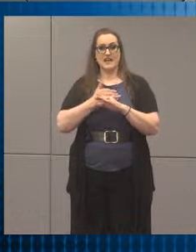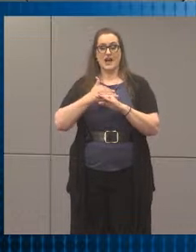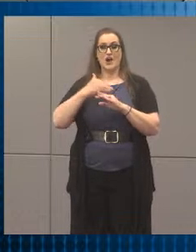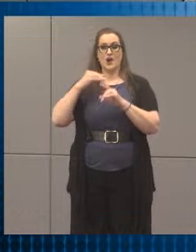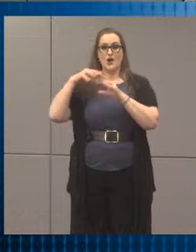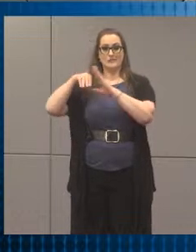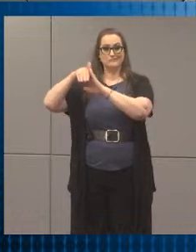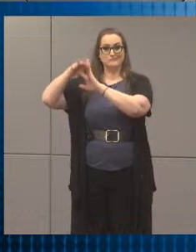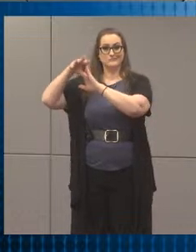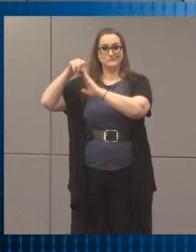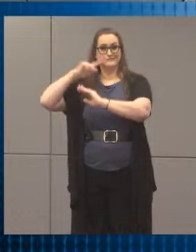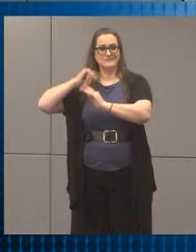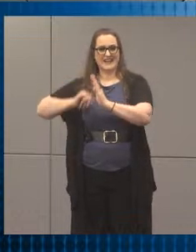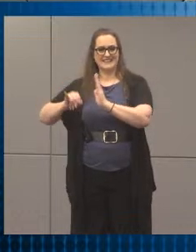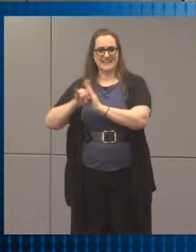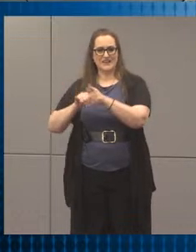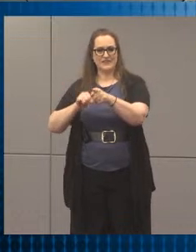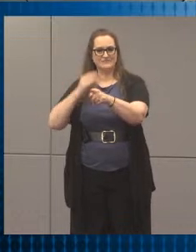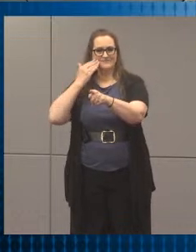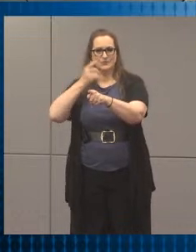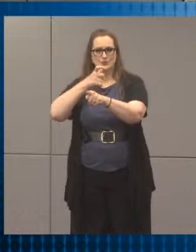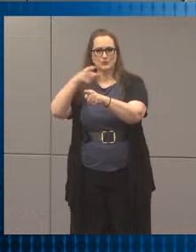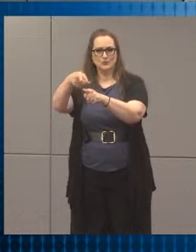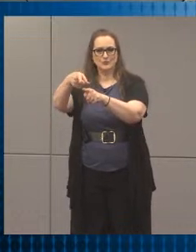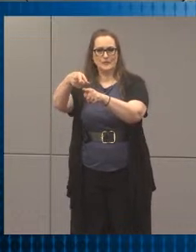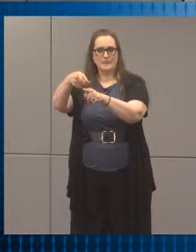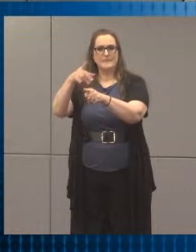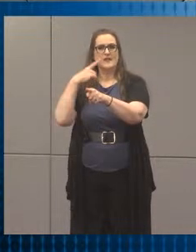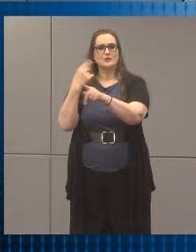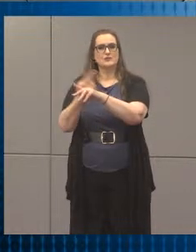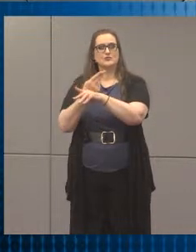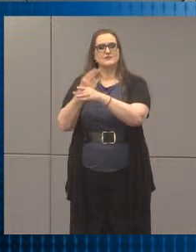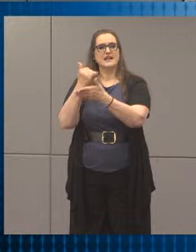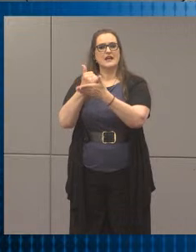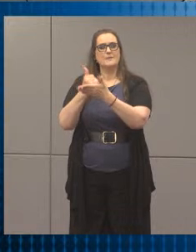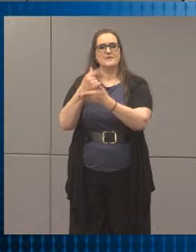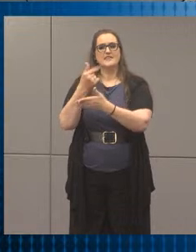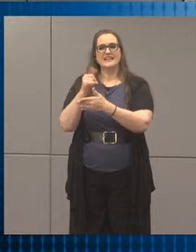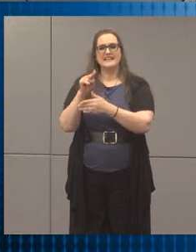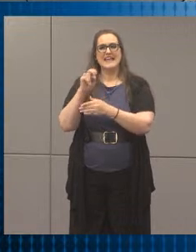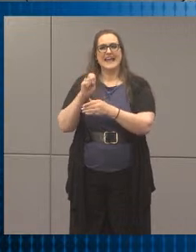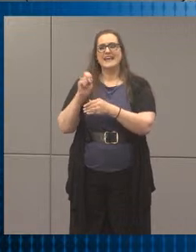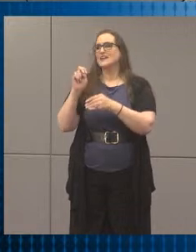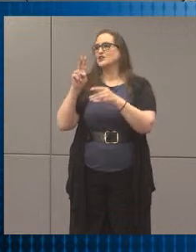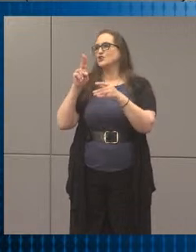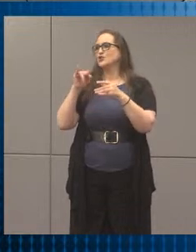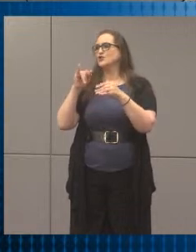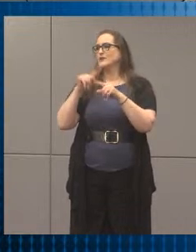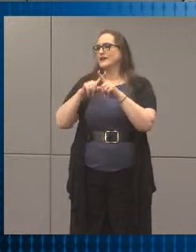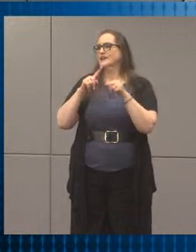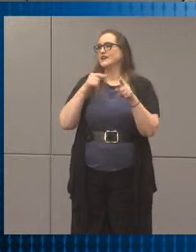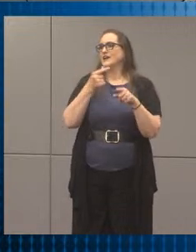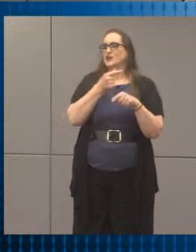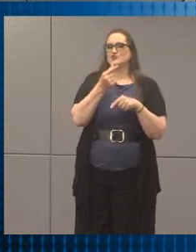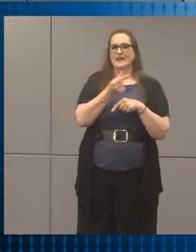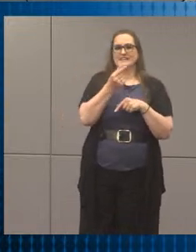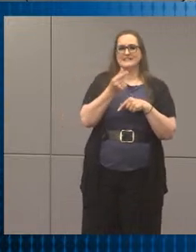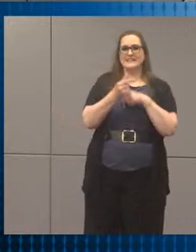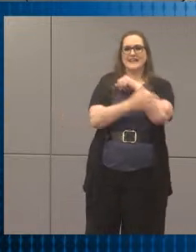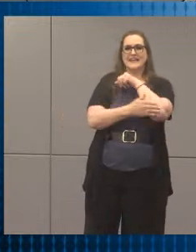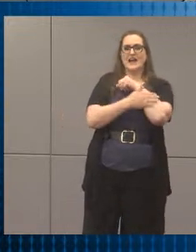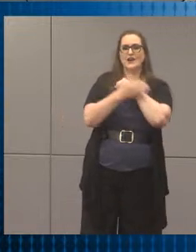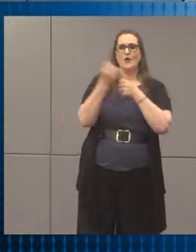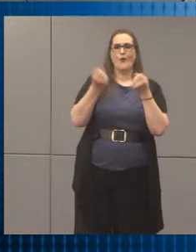identify a suspect, and with the use and the help of the GAIN unit, which is the Genesee County Auto Theft Unit, we